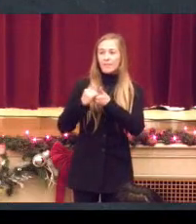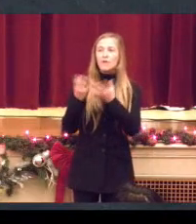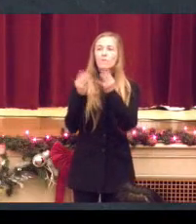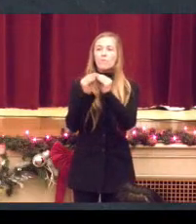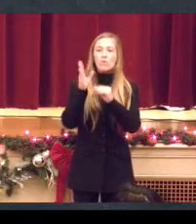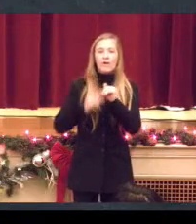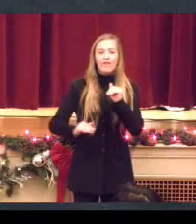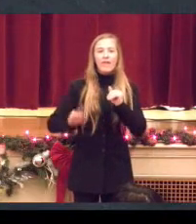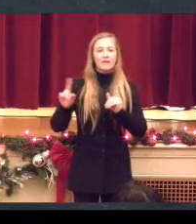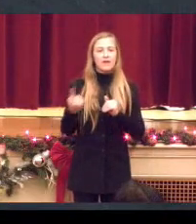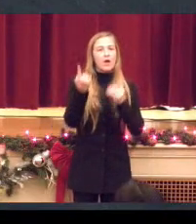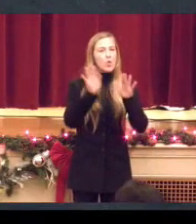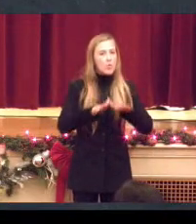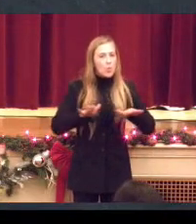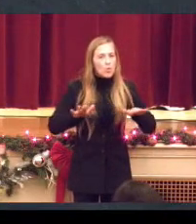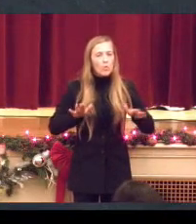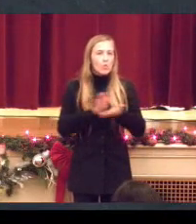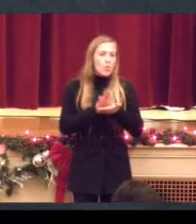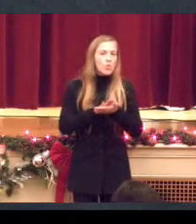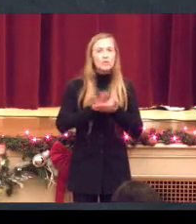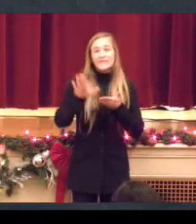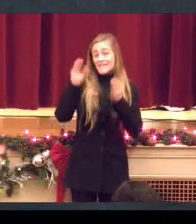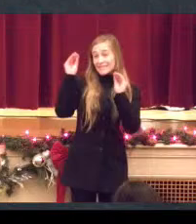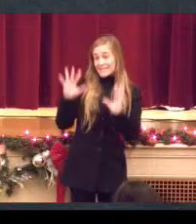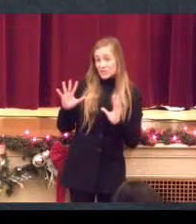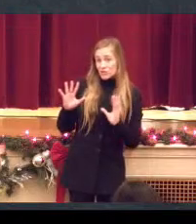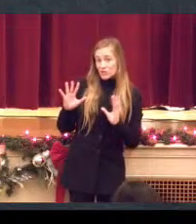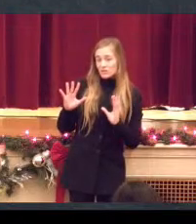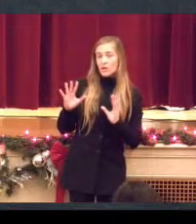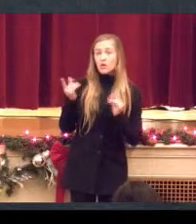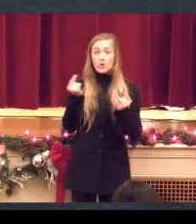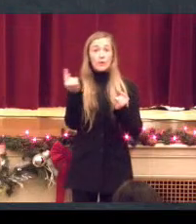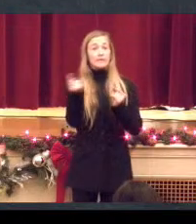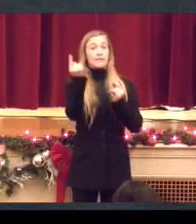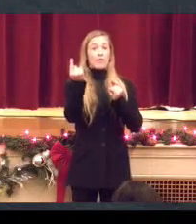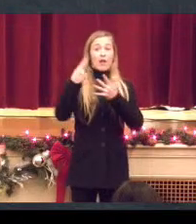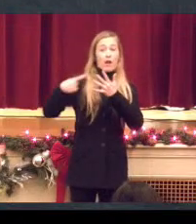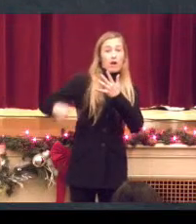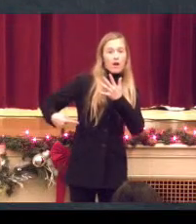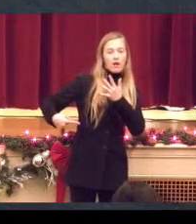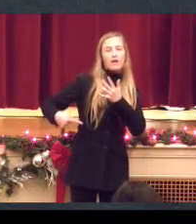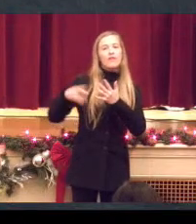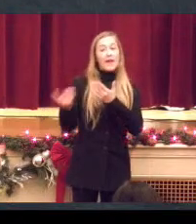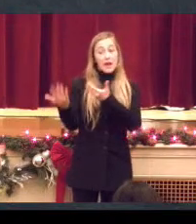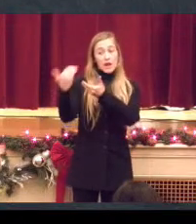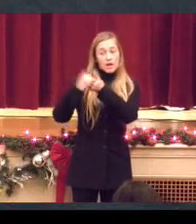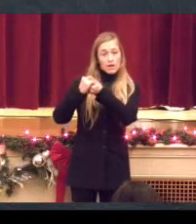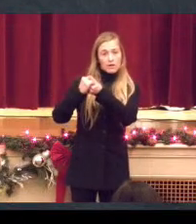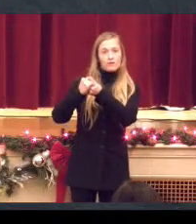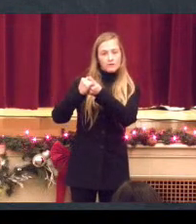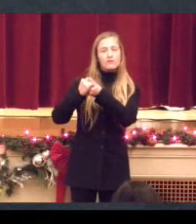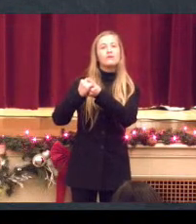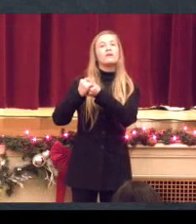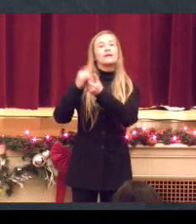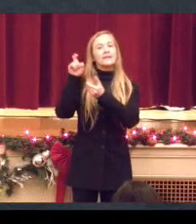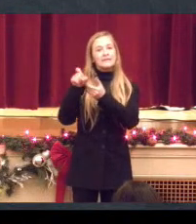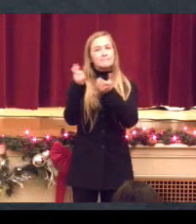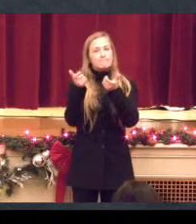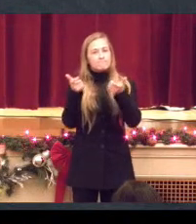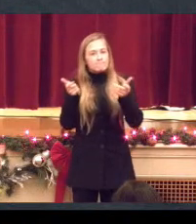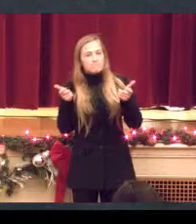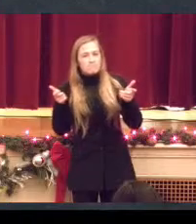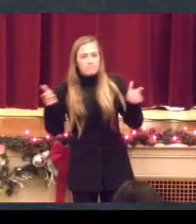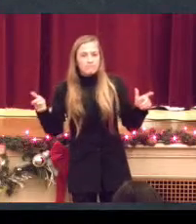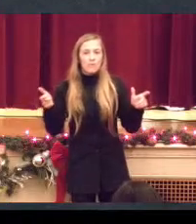the schools and the teachers doing something. That collaborative has to expand into